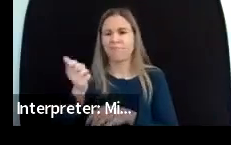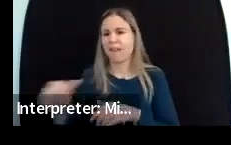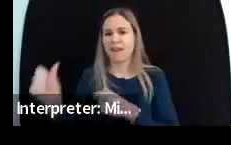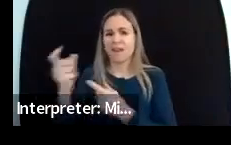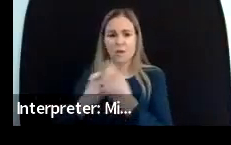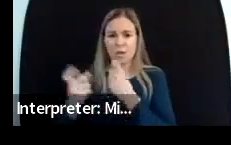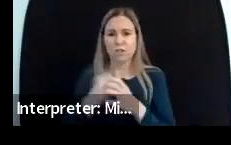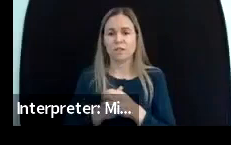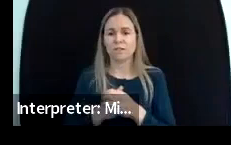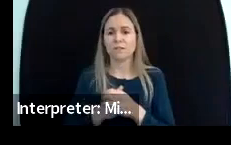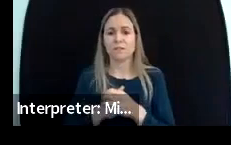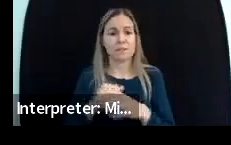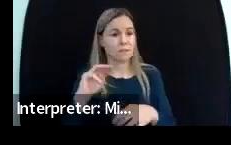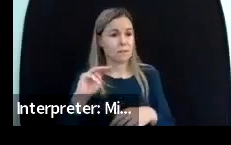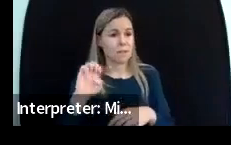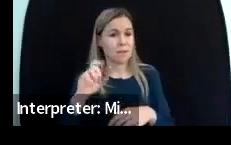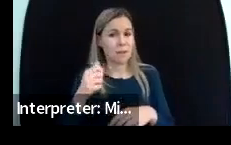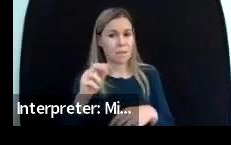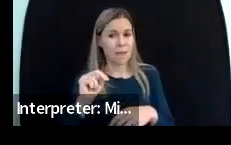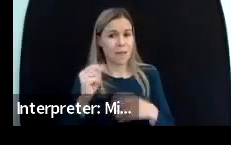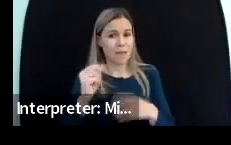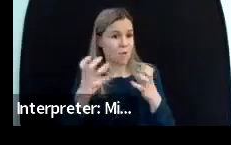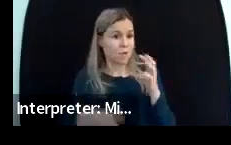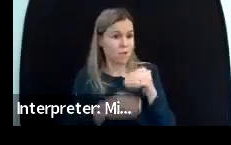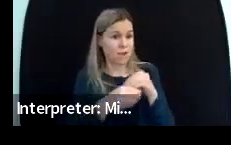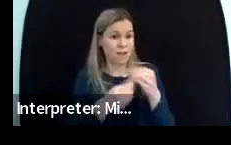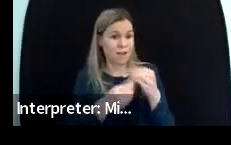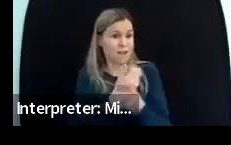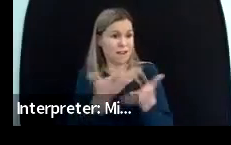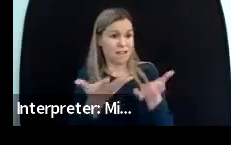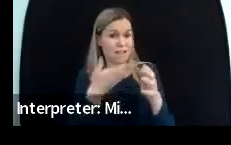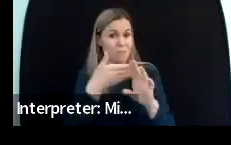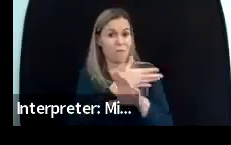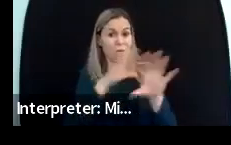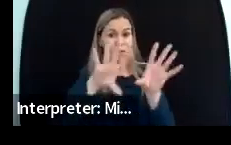Megan, was there anything that you wanted to add as we close out?